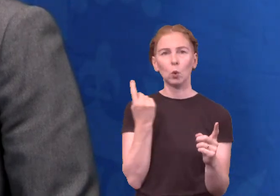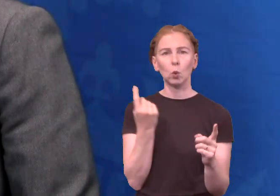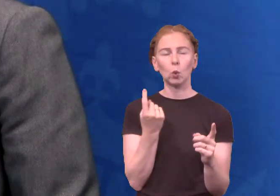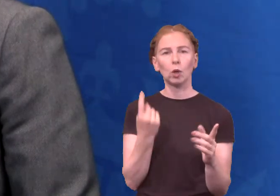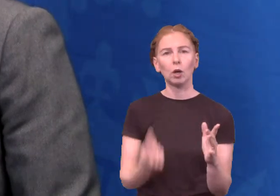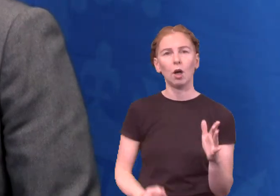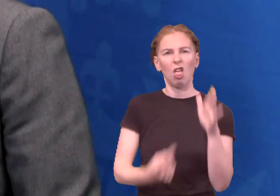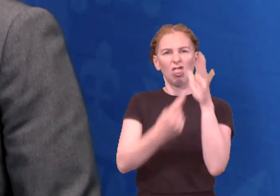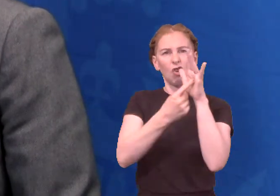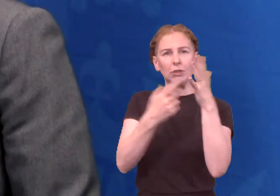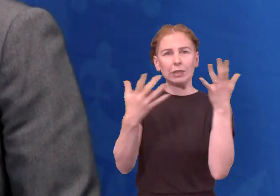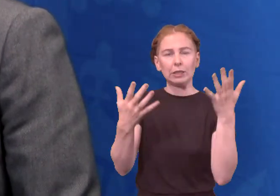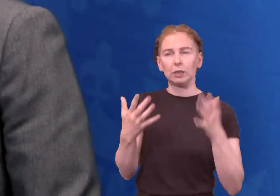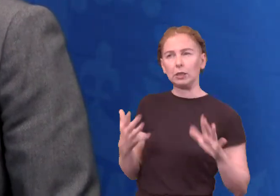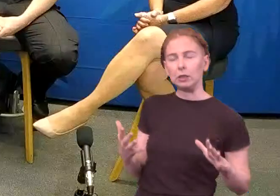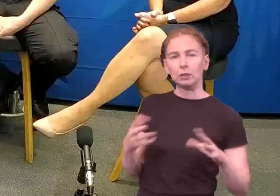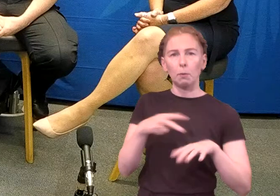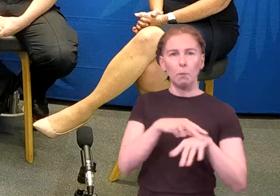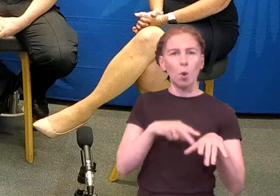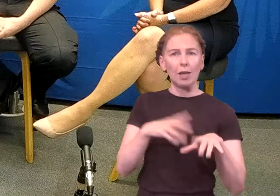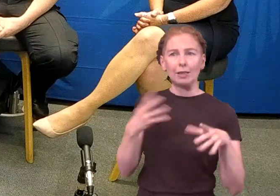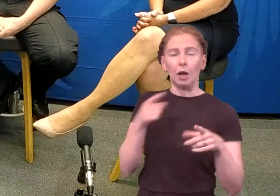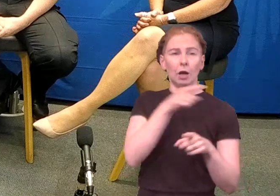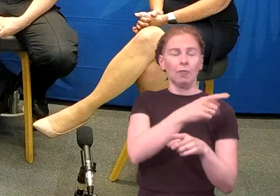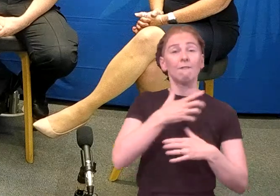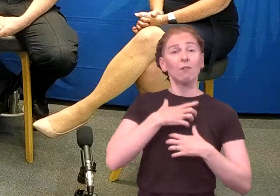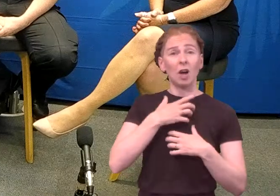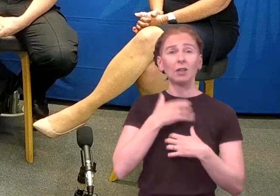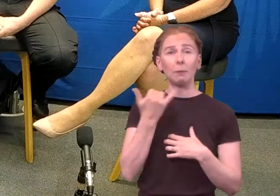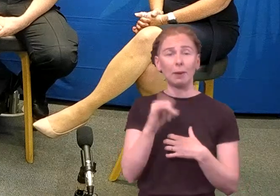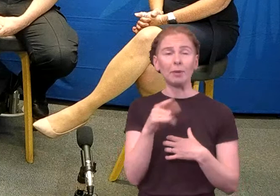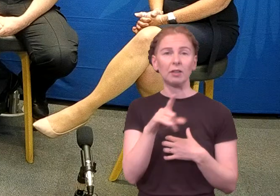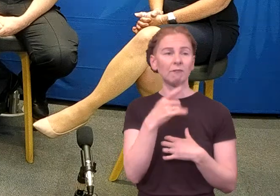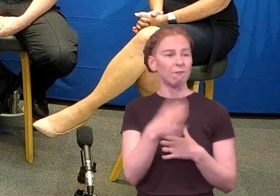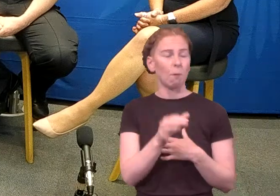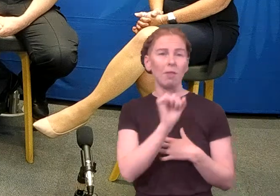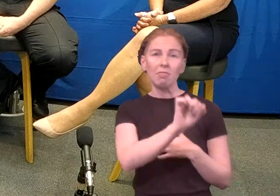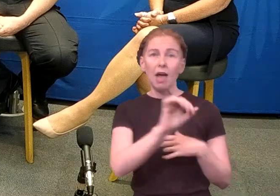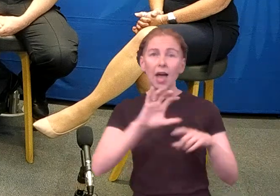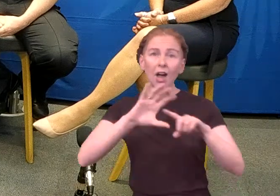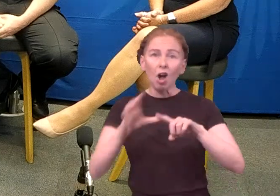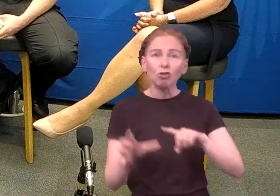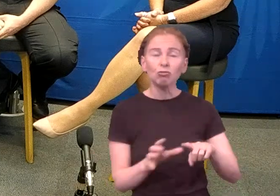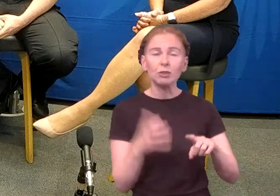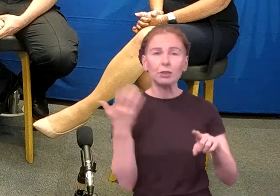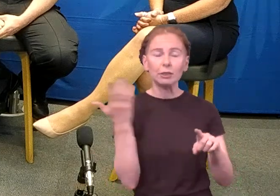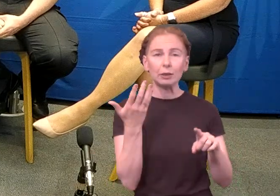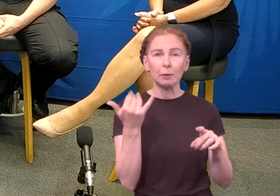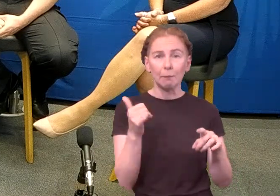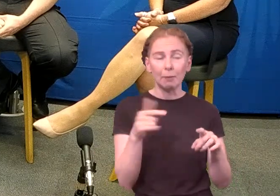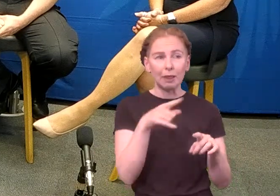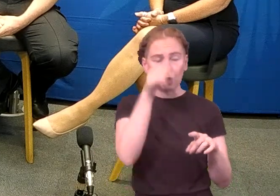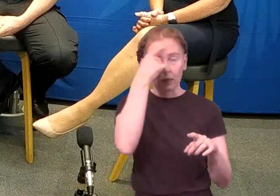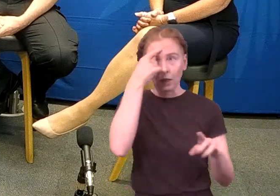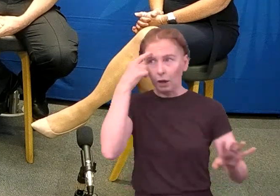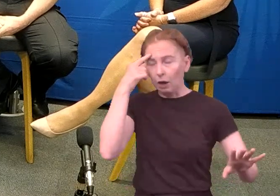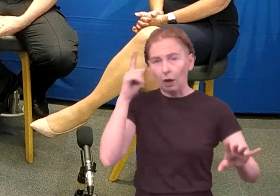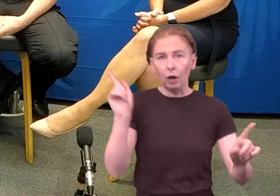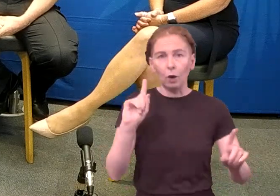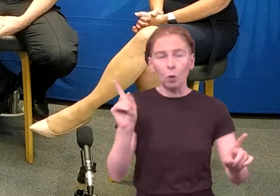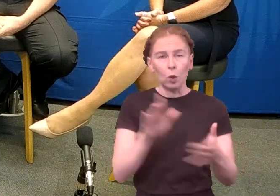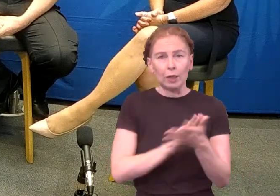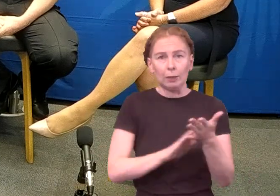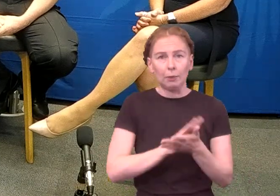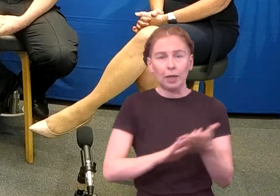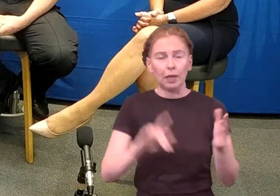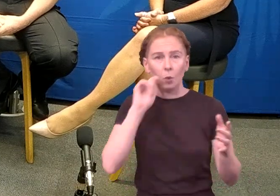law enforcement in their own country. It might be because they've been explained incorrectly what law enforcement is like in this